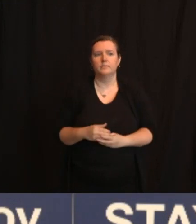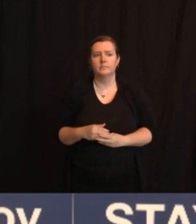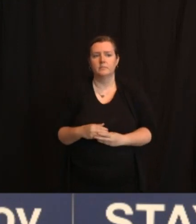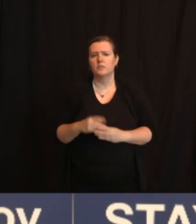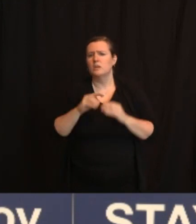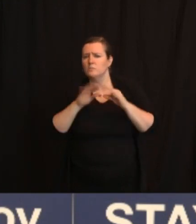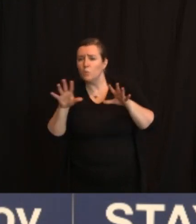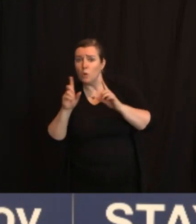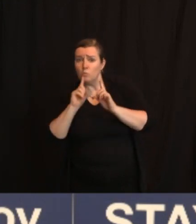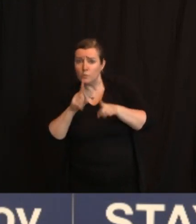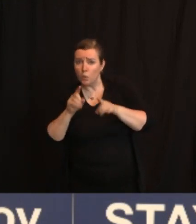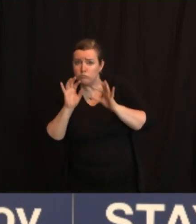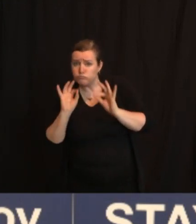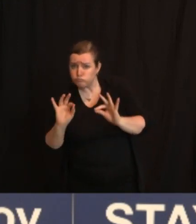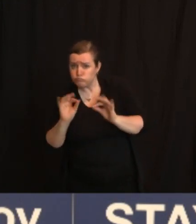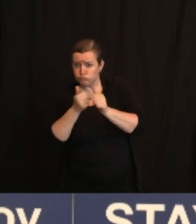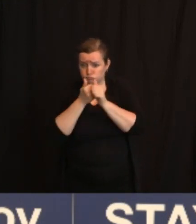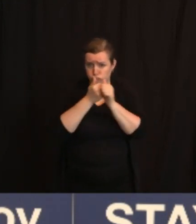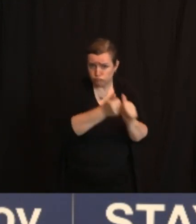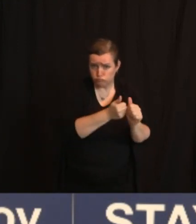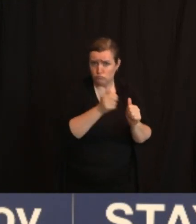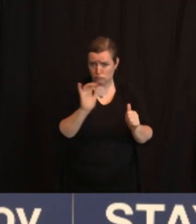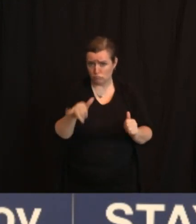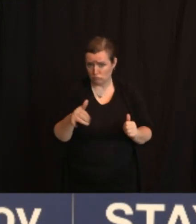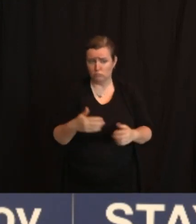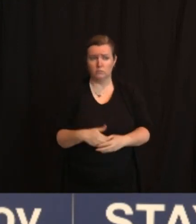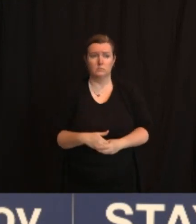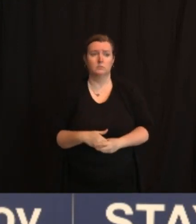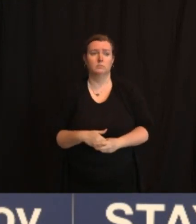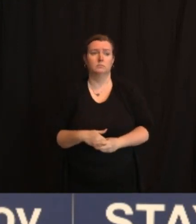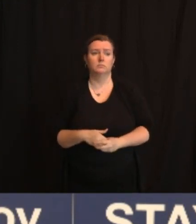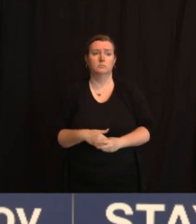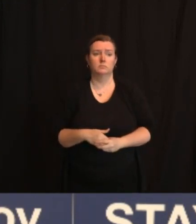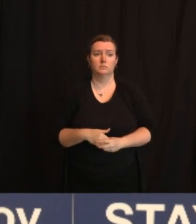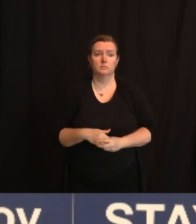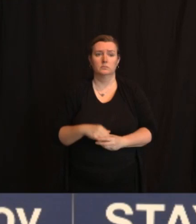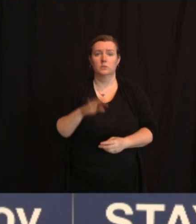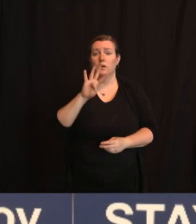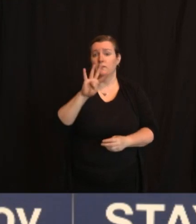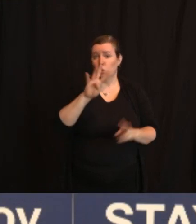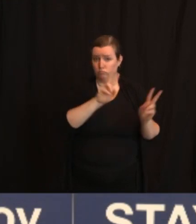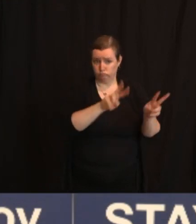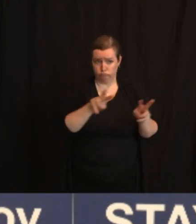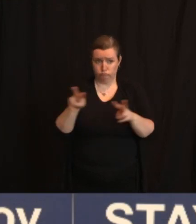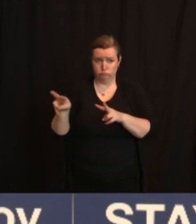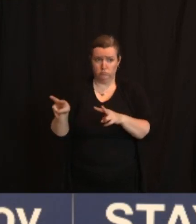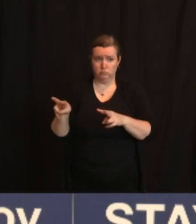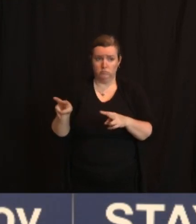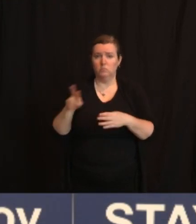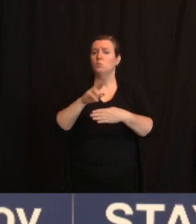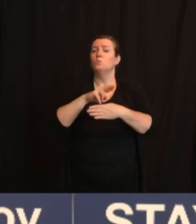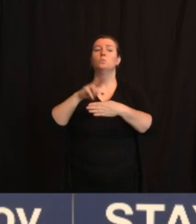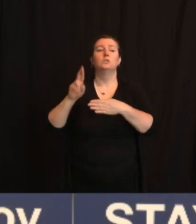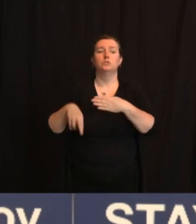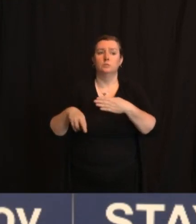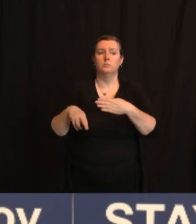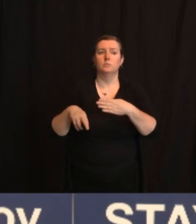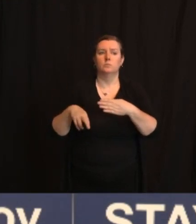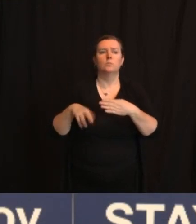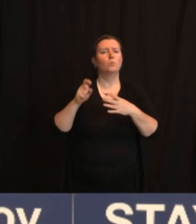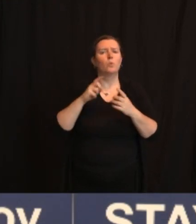notification. As a result, 4 surveys resulted in the issuance of directed plans of